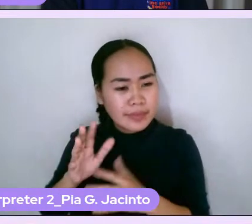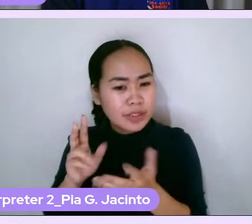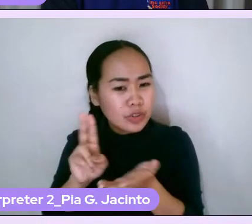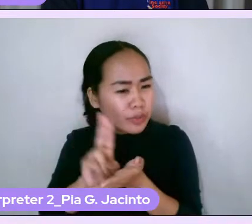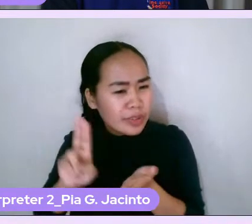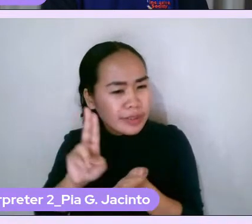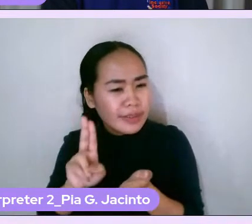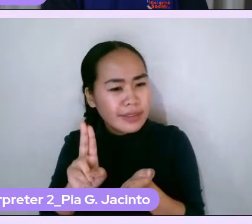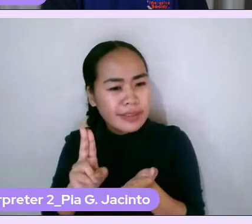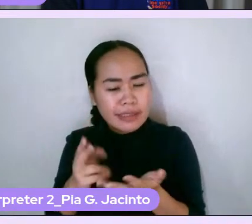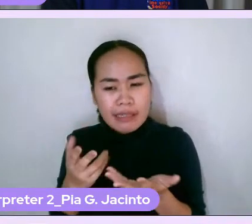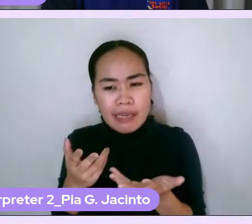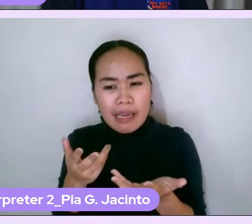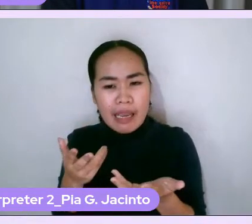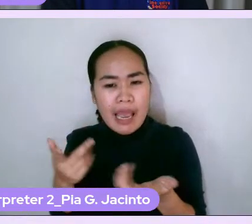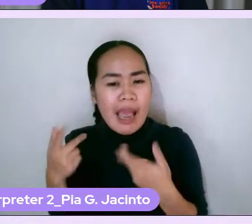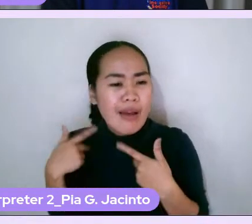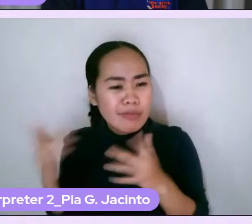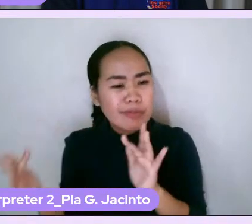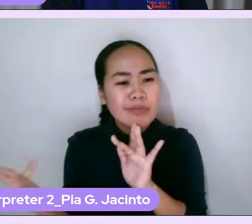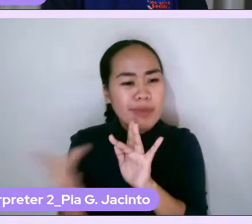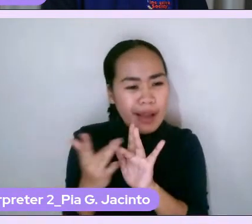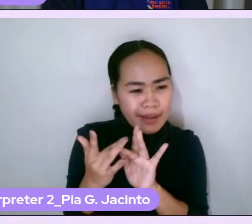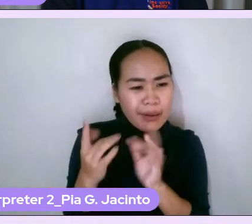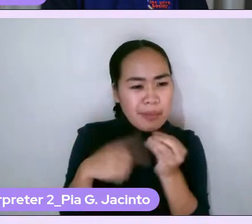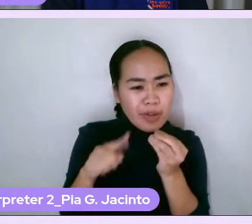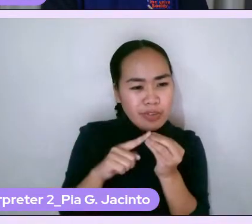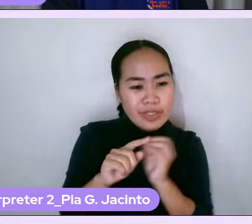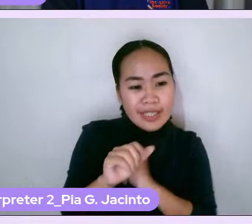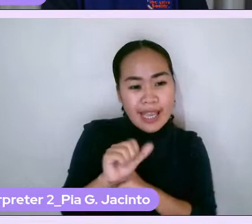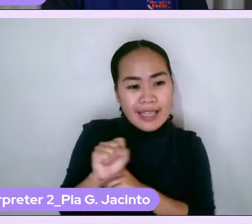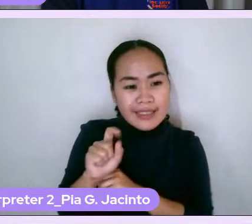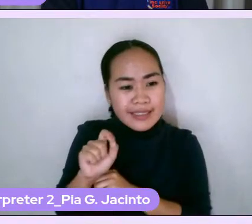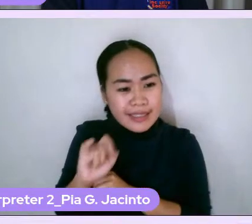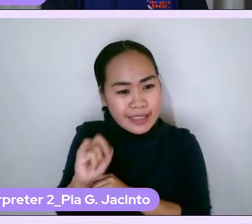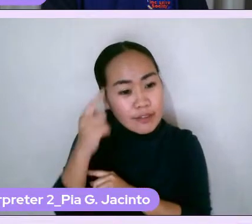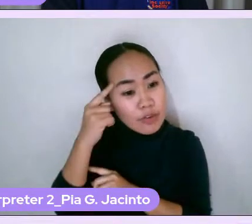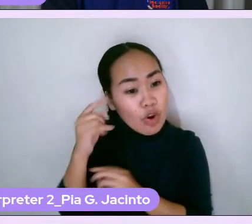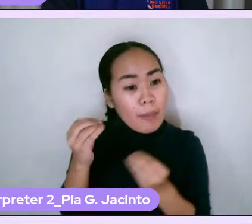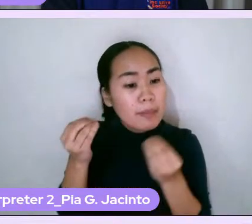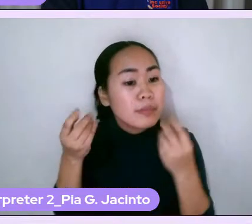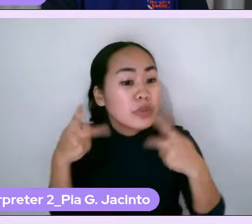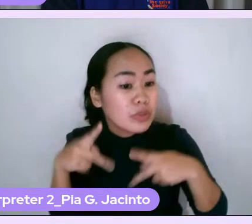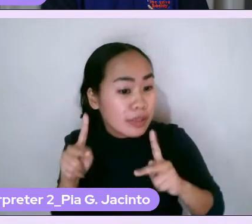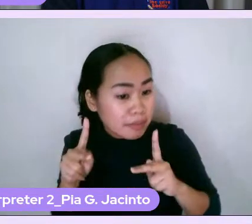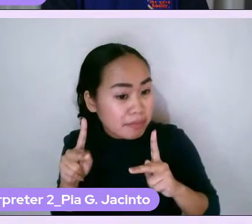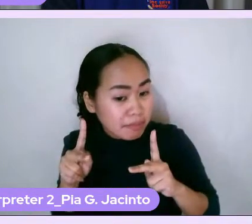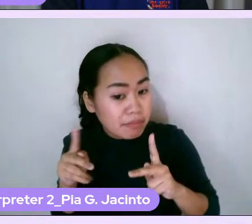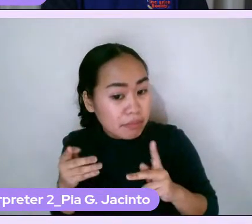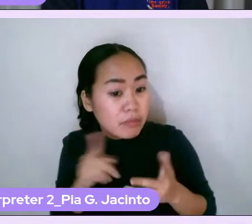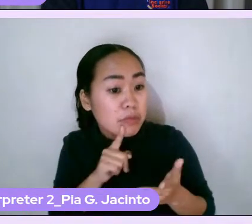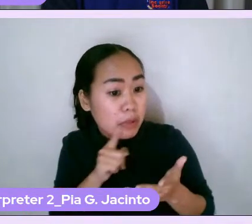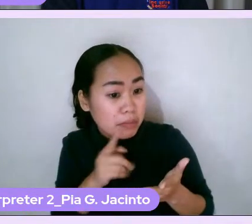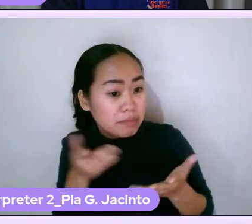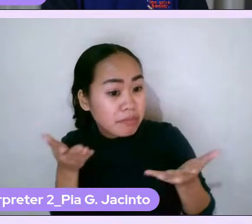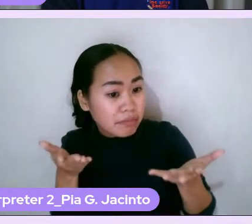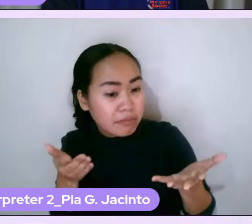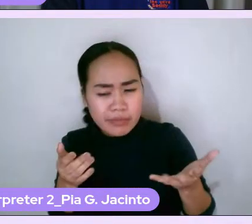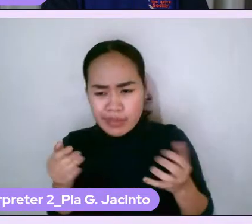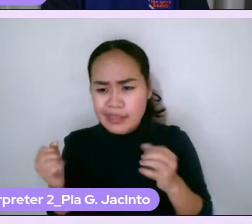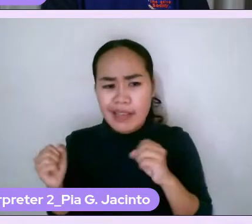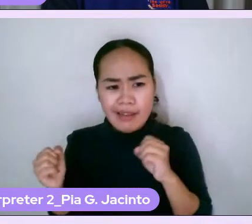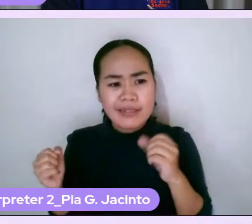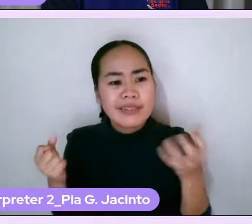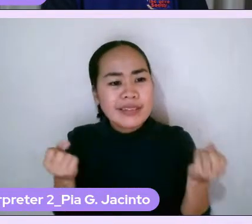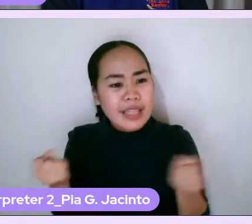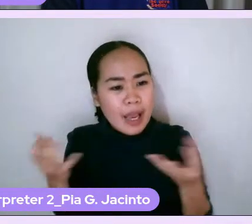contacting ASTI and to see if they have opportunities in this field. And yes, marami po